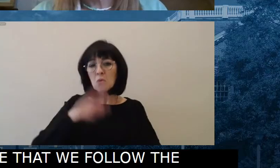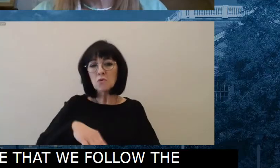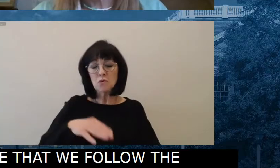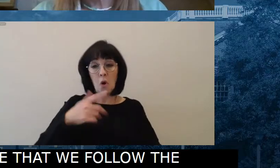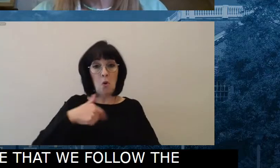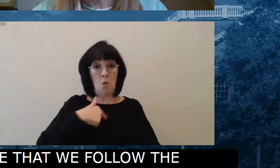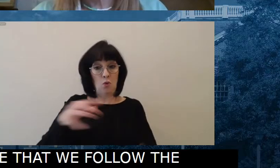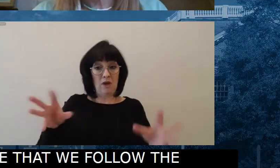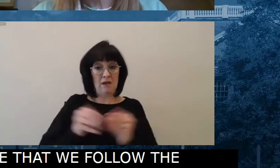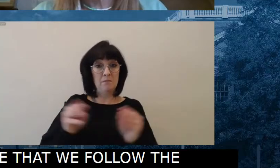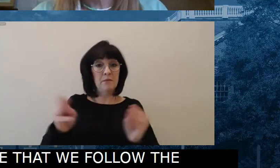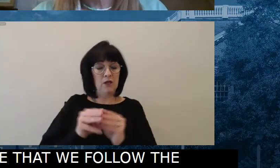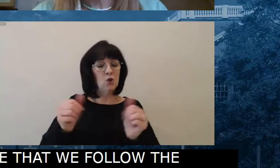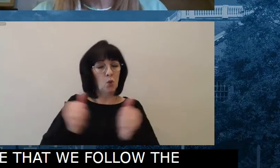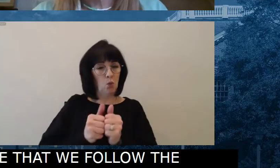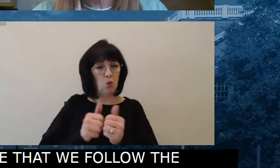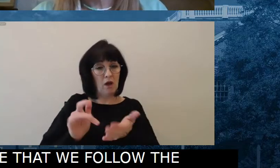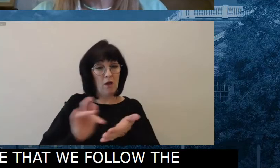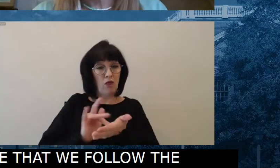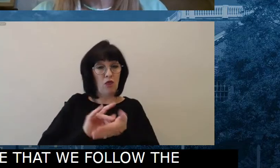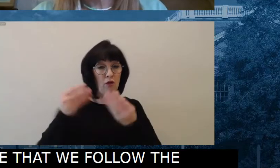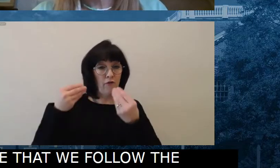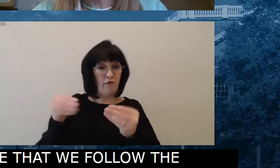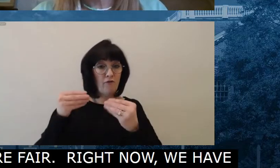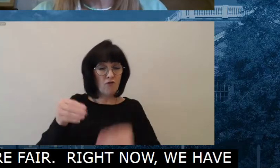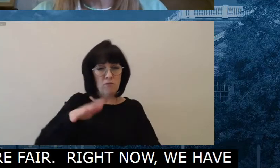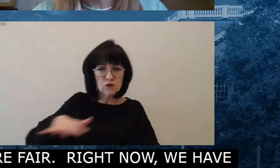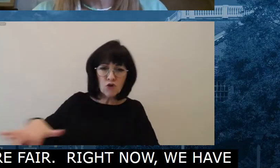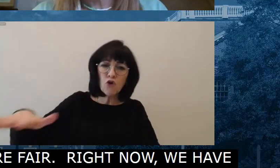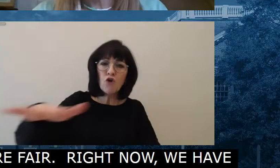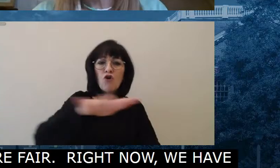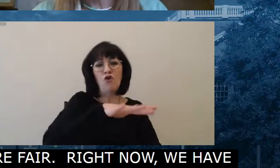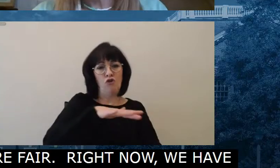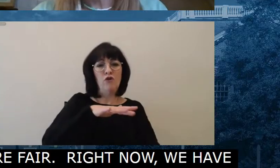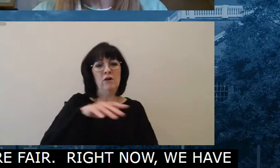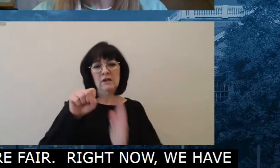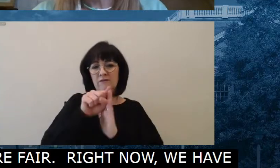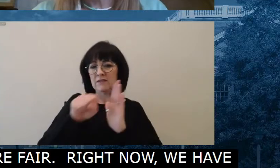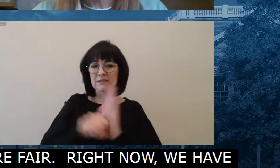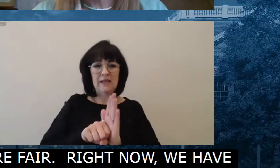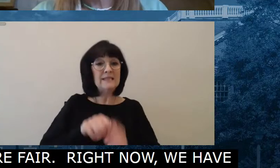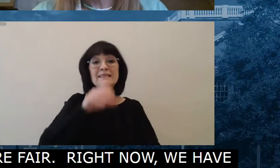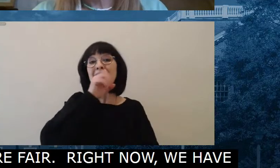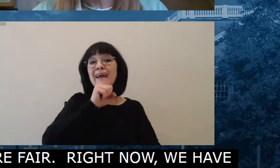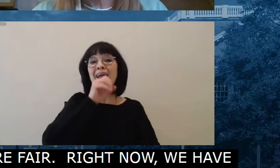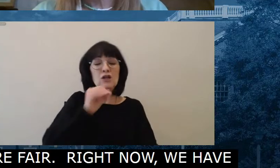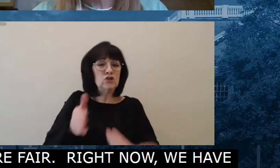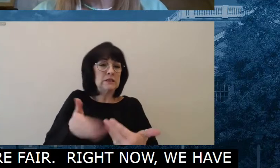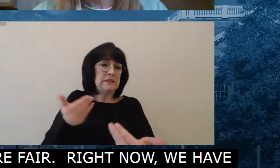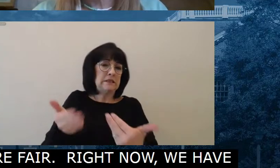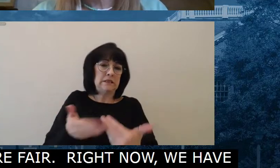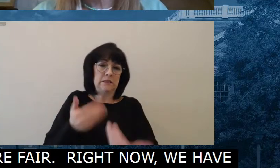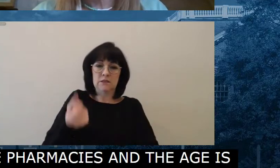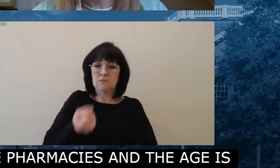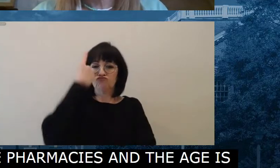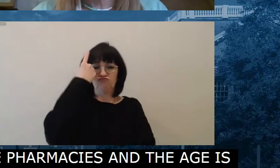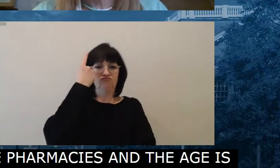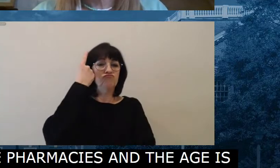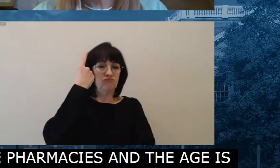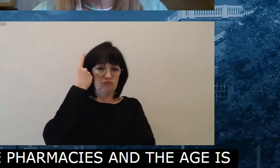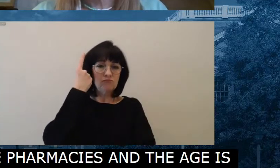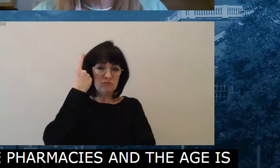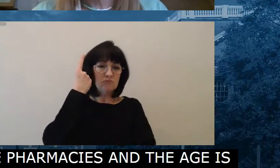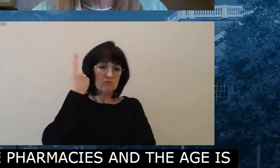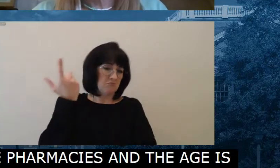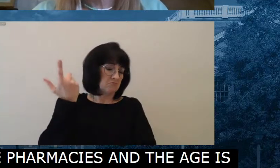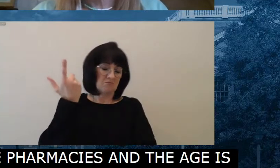with all the pharmacies across the state, all their leadership, the age is the easiest thing to let them get people in the door, and we want to make sure we don't slow it